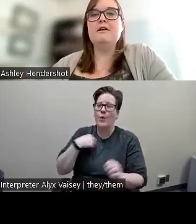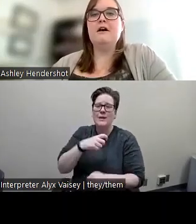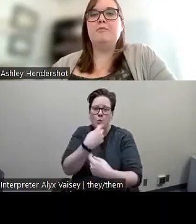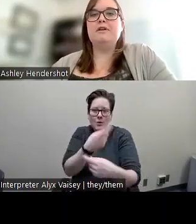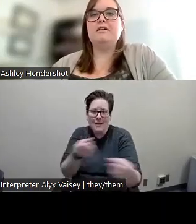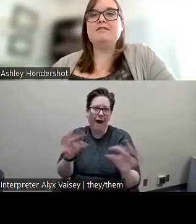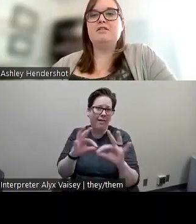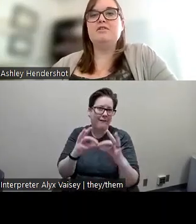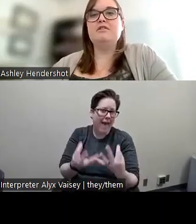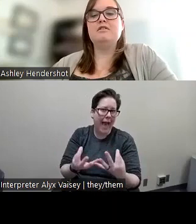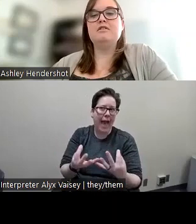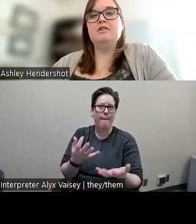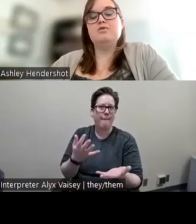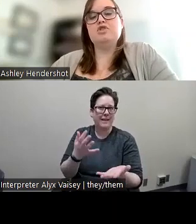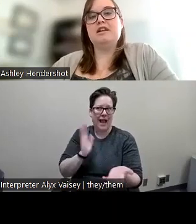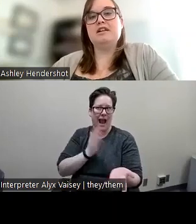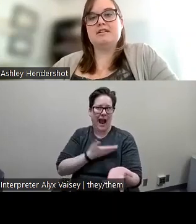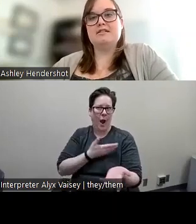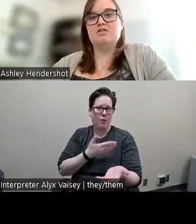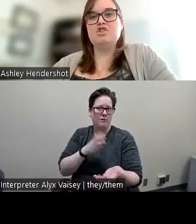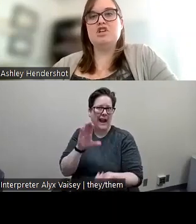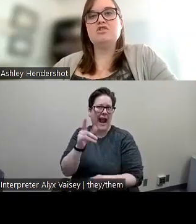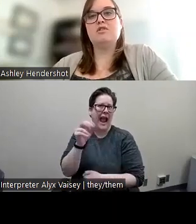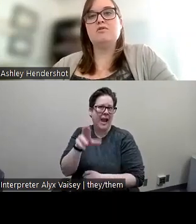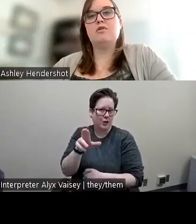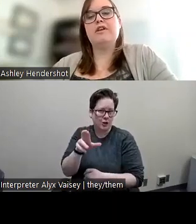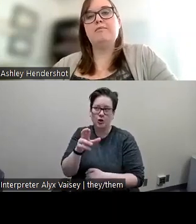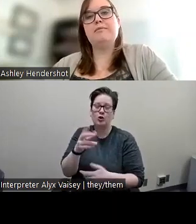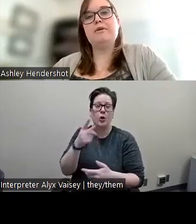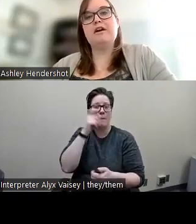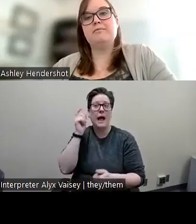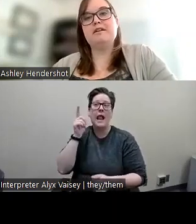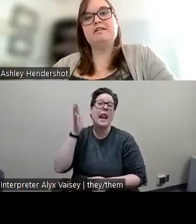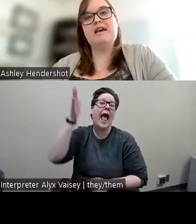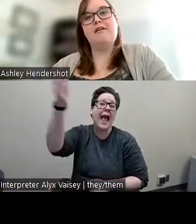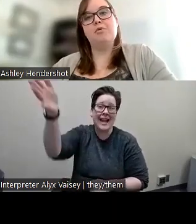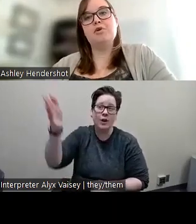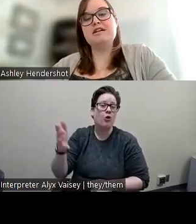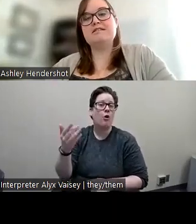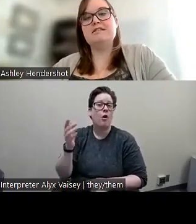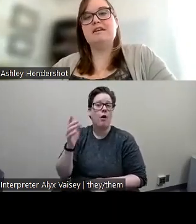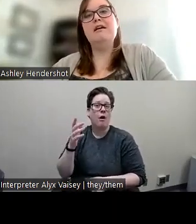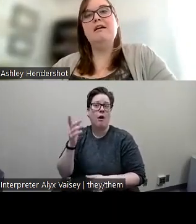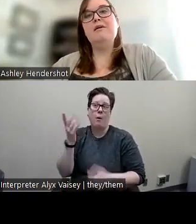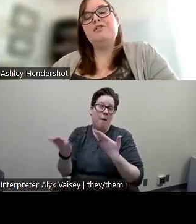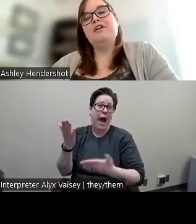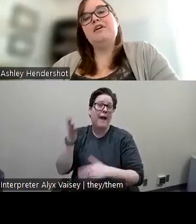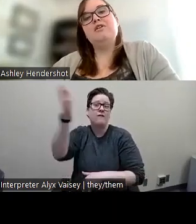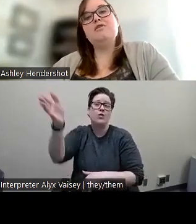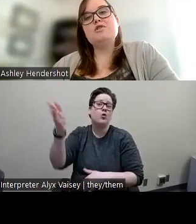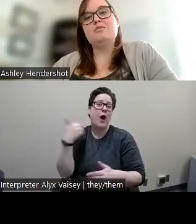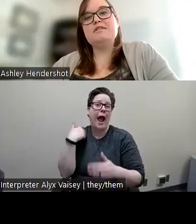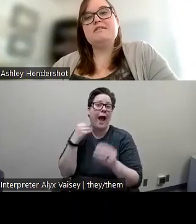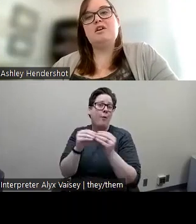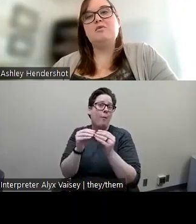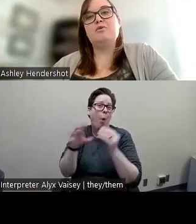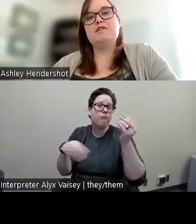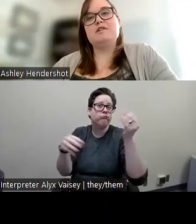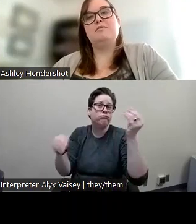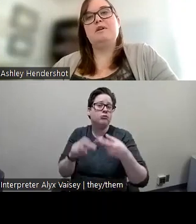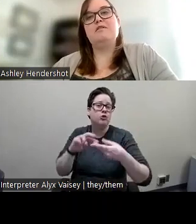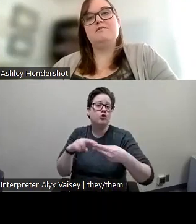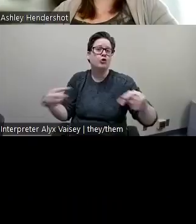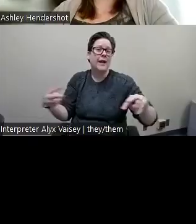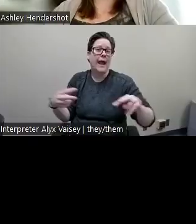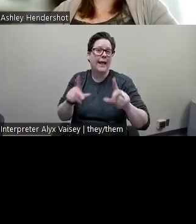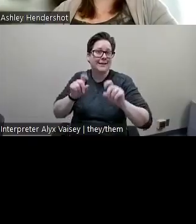relatives, because it could, genetic testing could change down the road. They may be recommended to have more testing, but they could also be sitting with